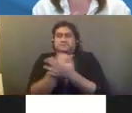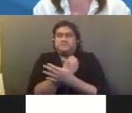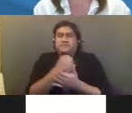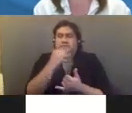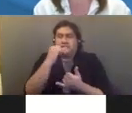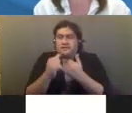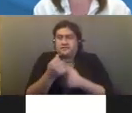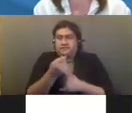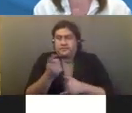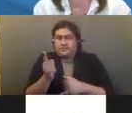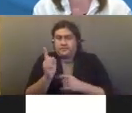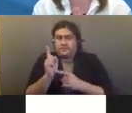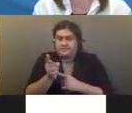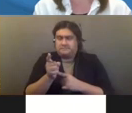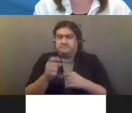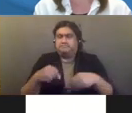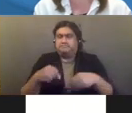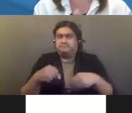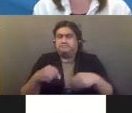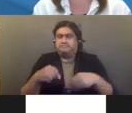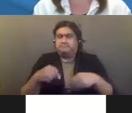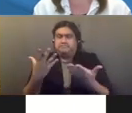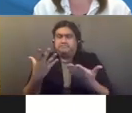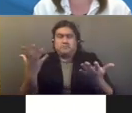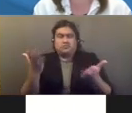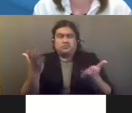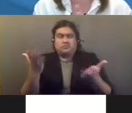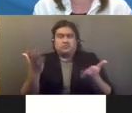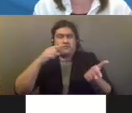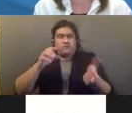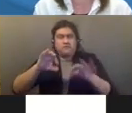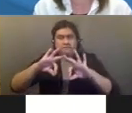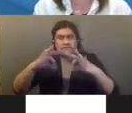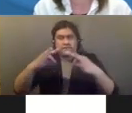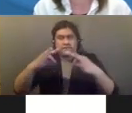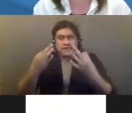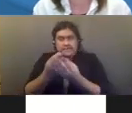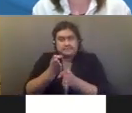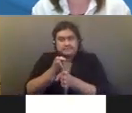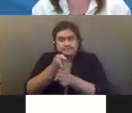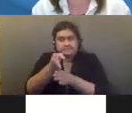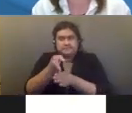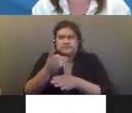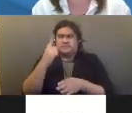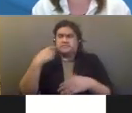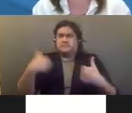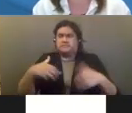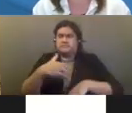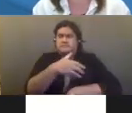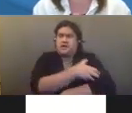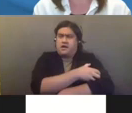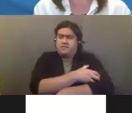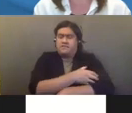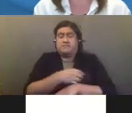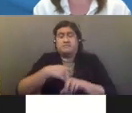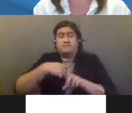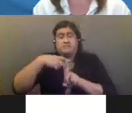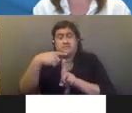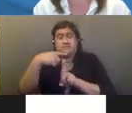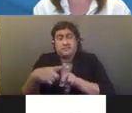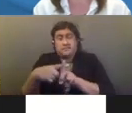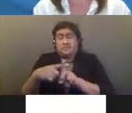at UCLA is wonderful and powerful. And I also think that it pales in comparison to the importance of